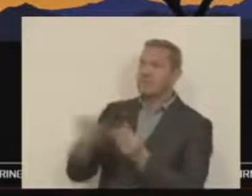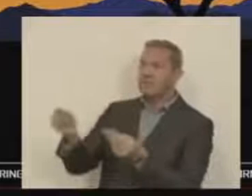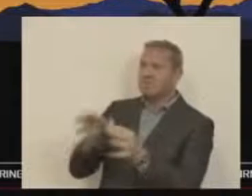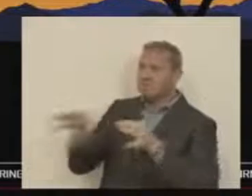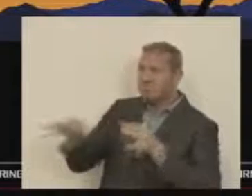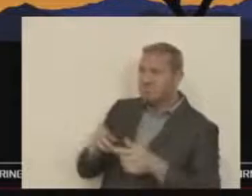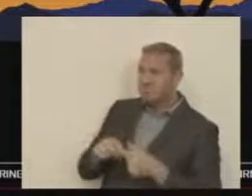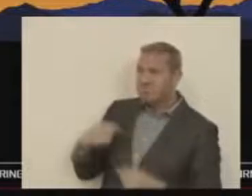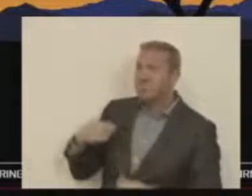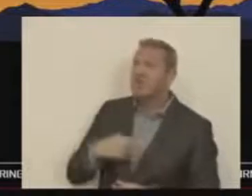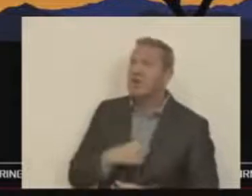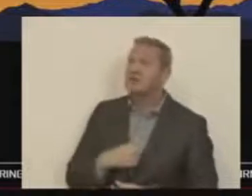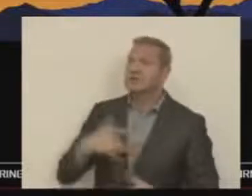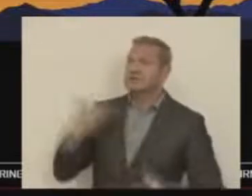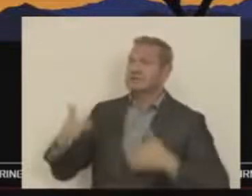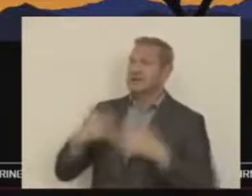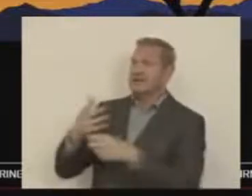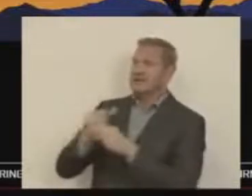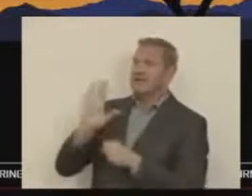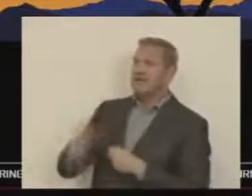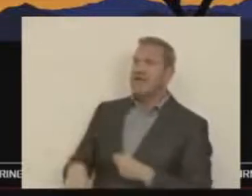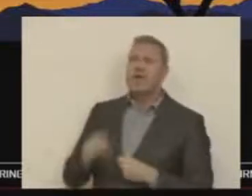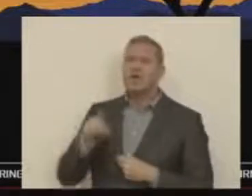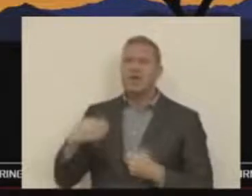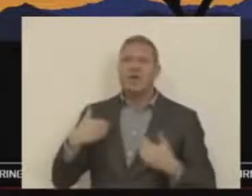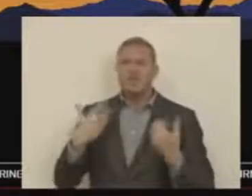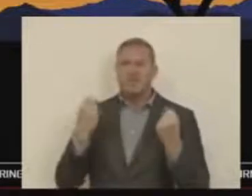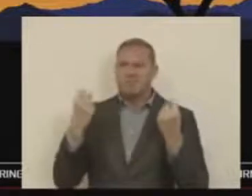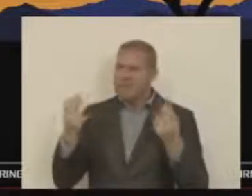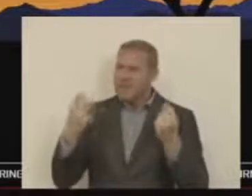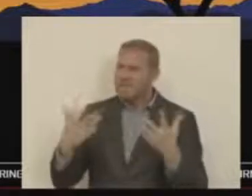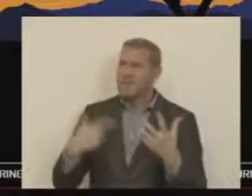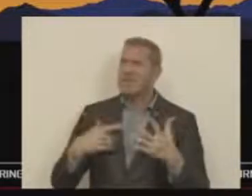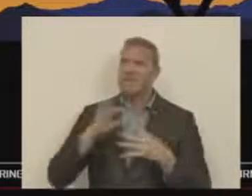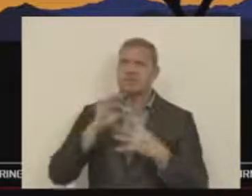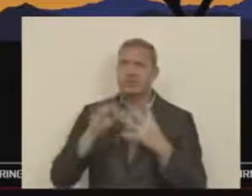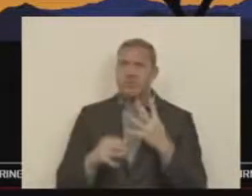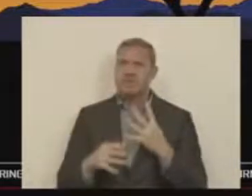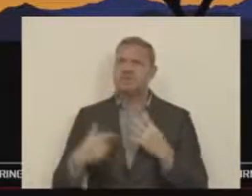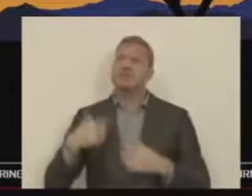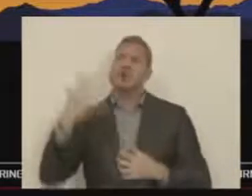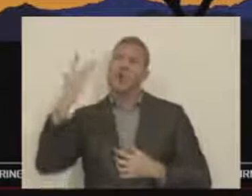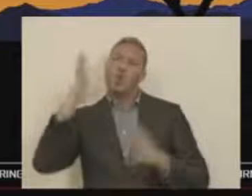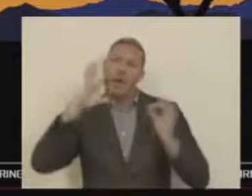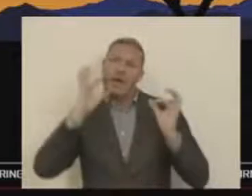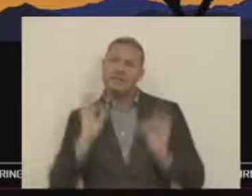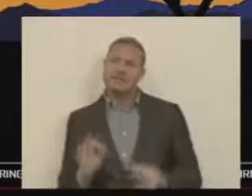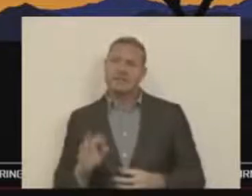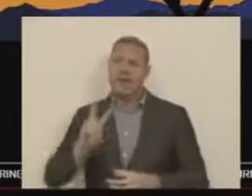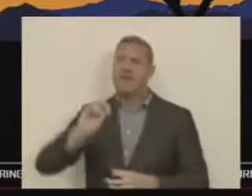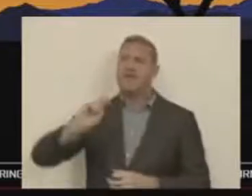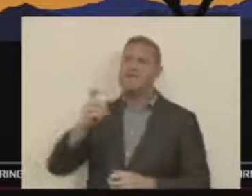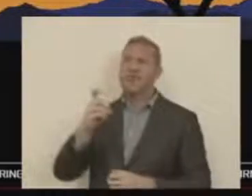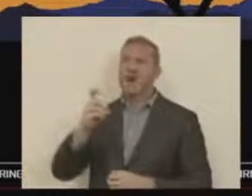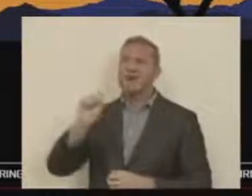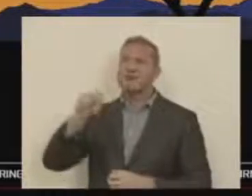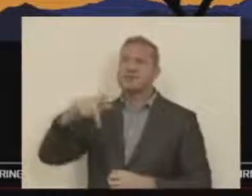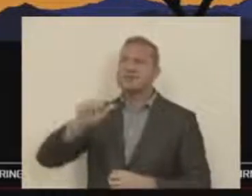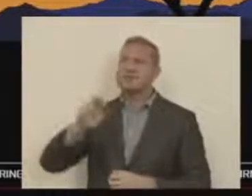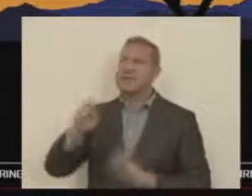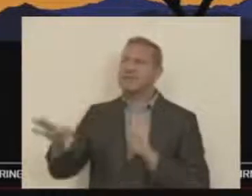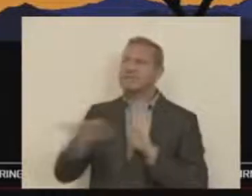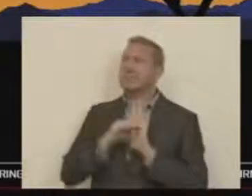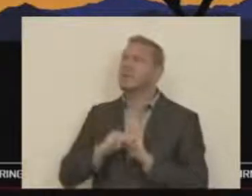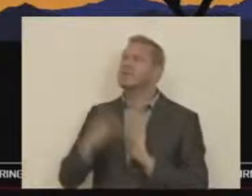And then you have a lot of choices when you fly, but today, why was Vox Space selected, and what do you think air